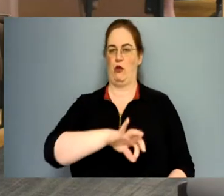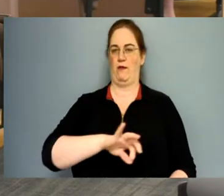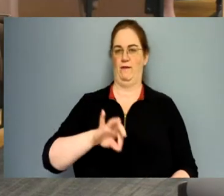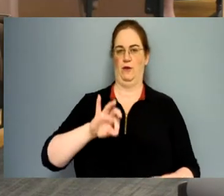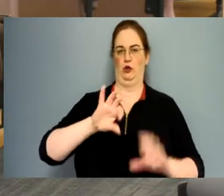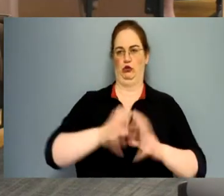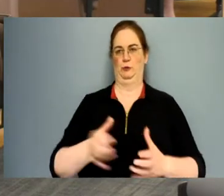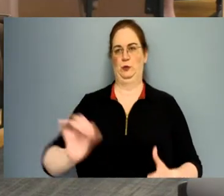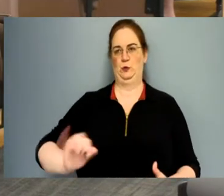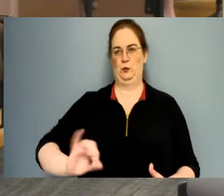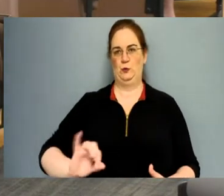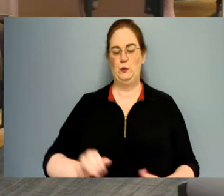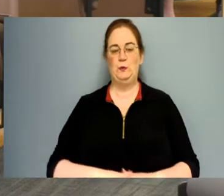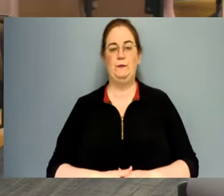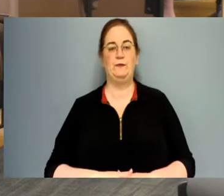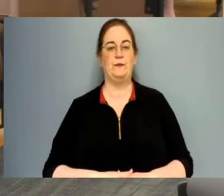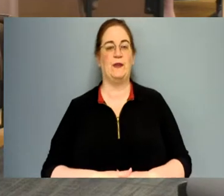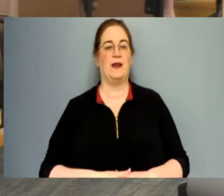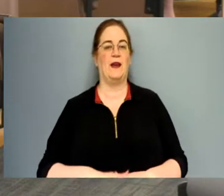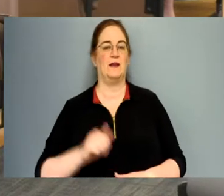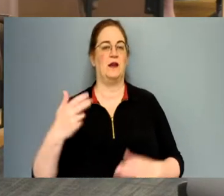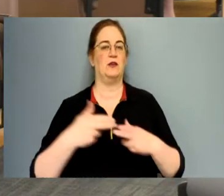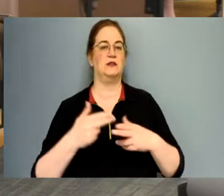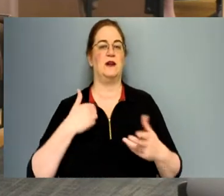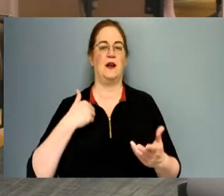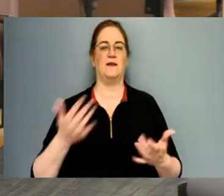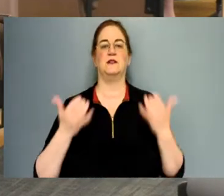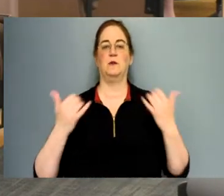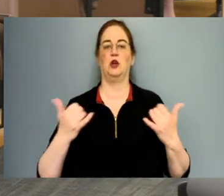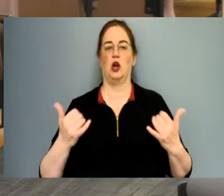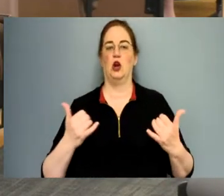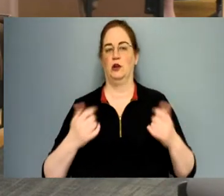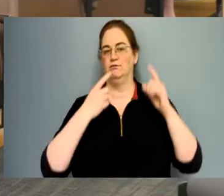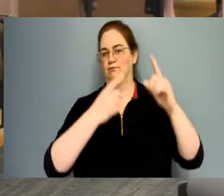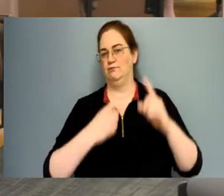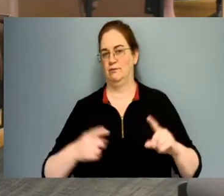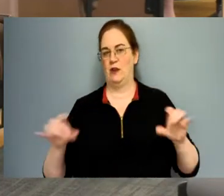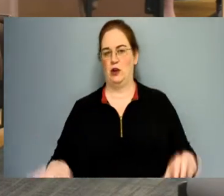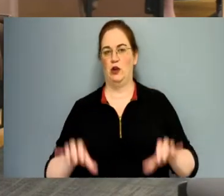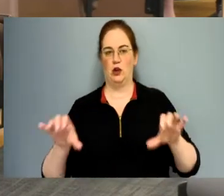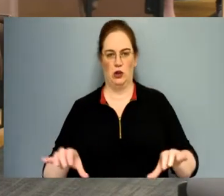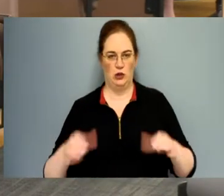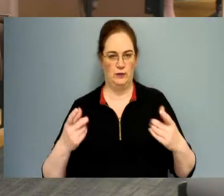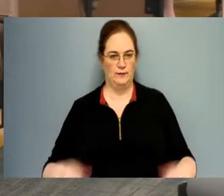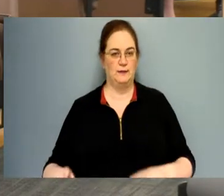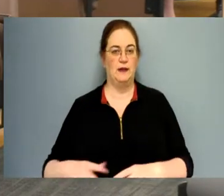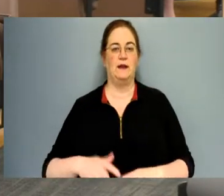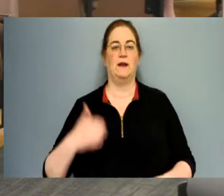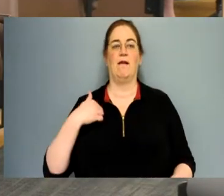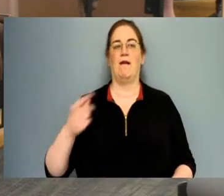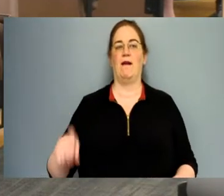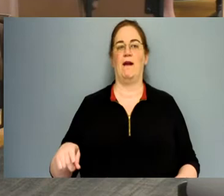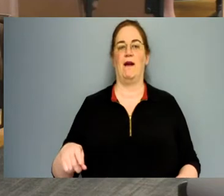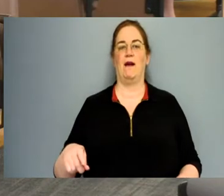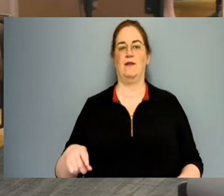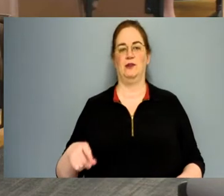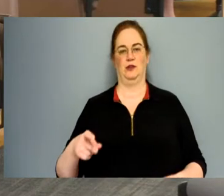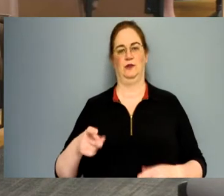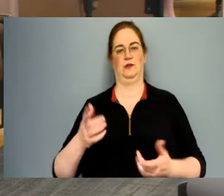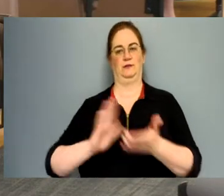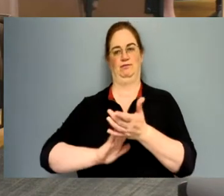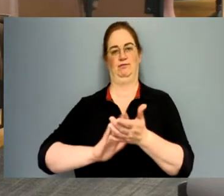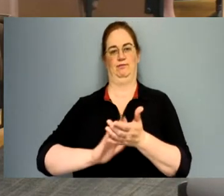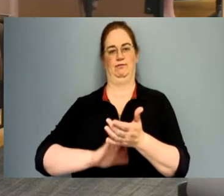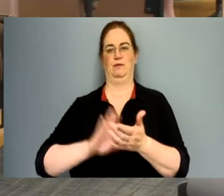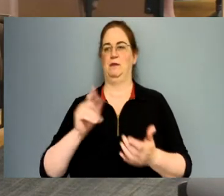And on my other slide, I have some current initiatives that are going on. I have to give a nice shout out